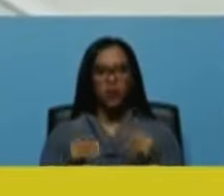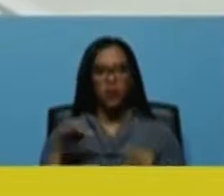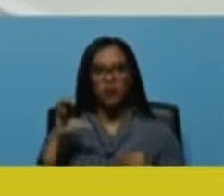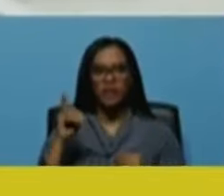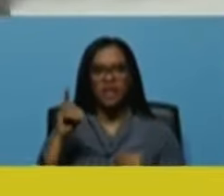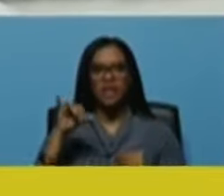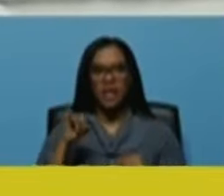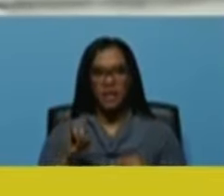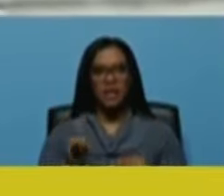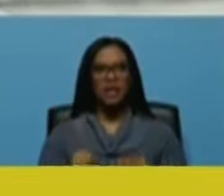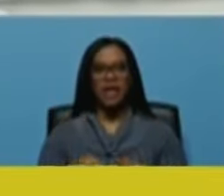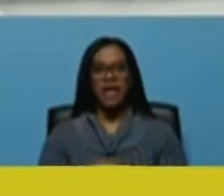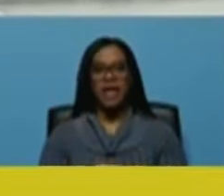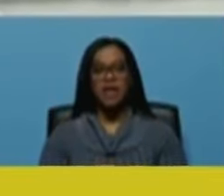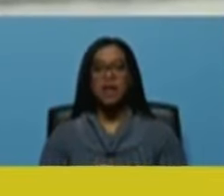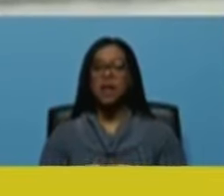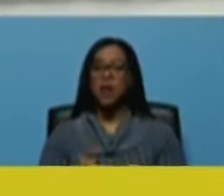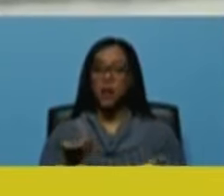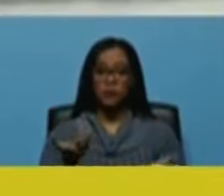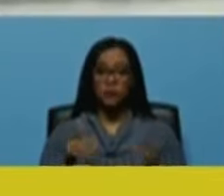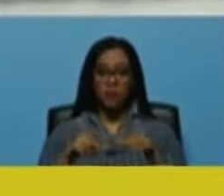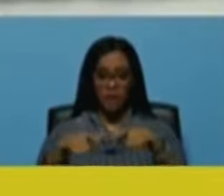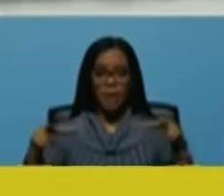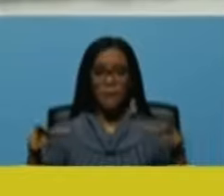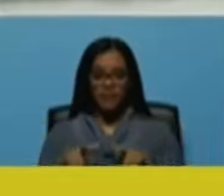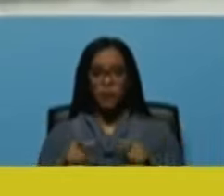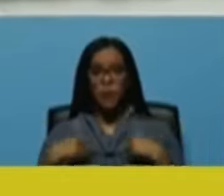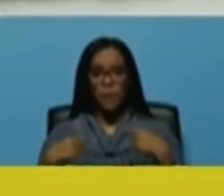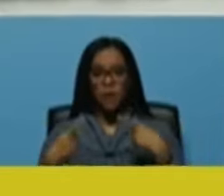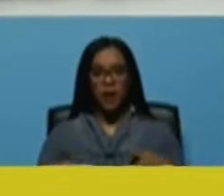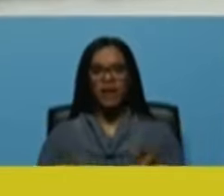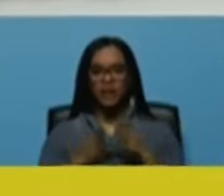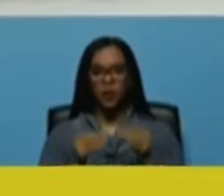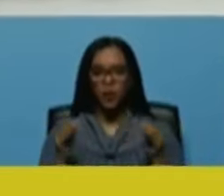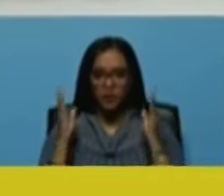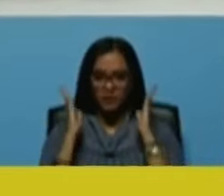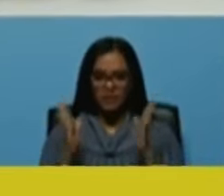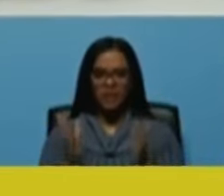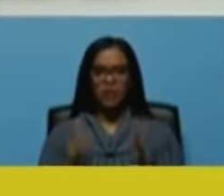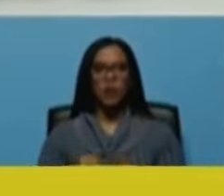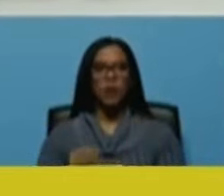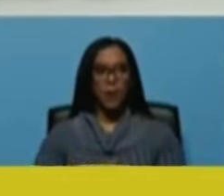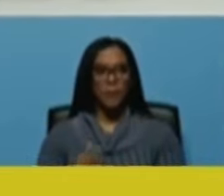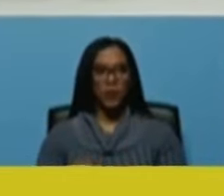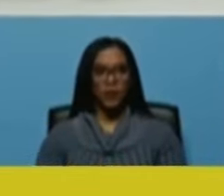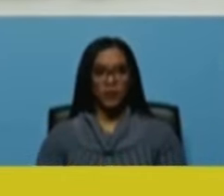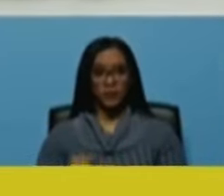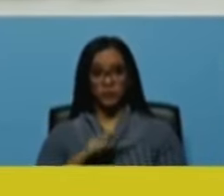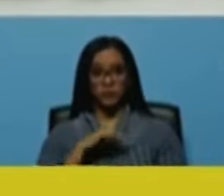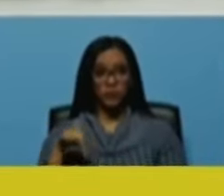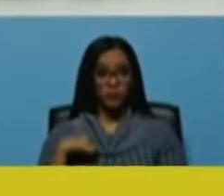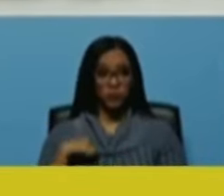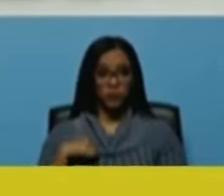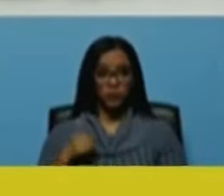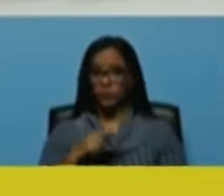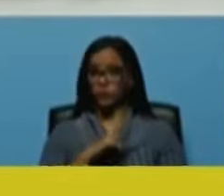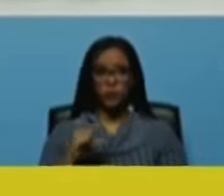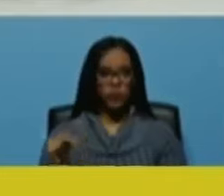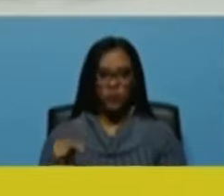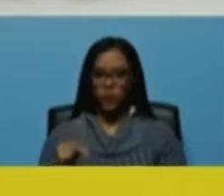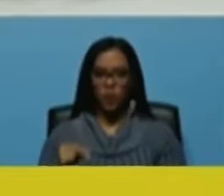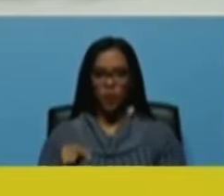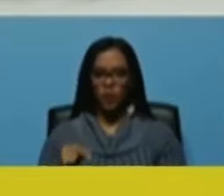all the CDEs, in all the popular clinics, in all the health centers, because we're